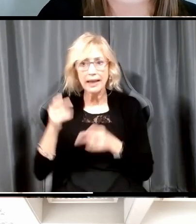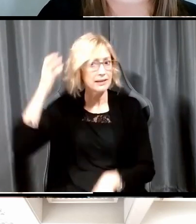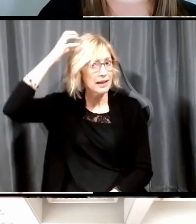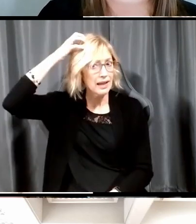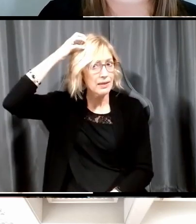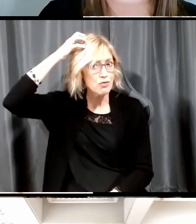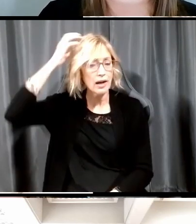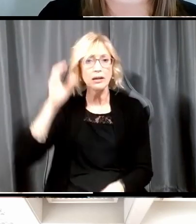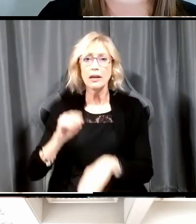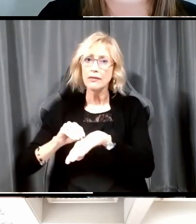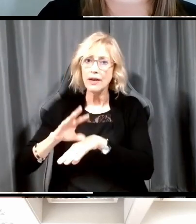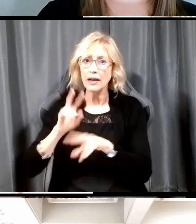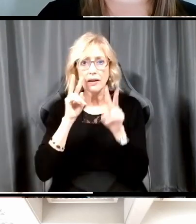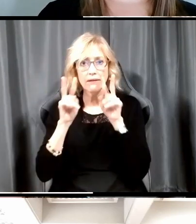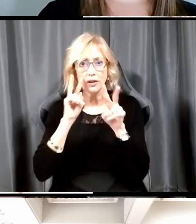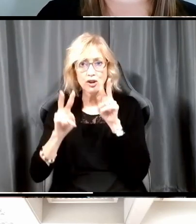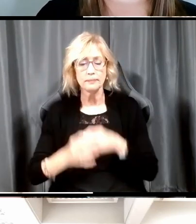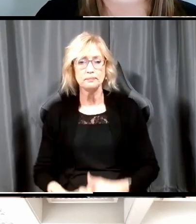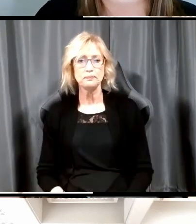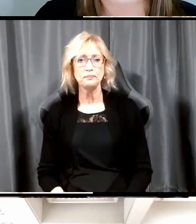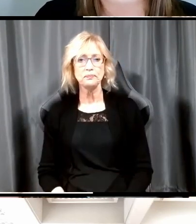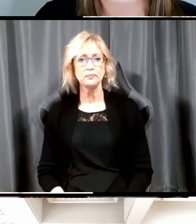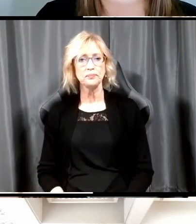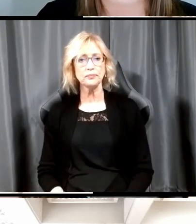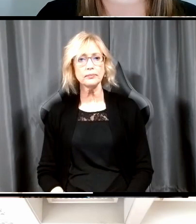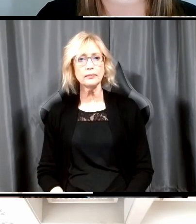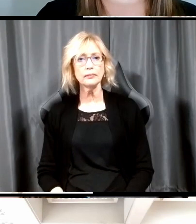the vision. Okay, next.